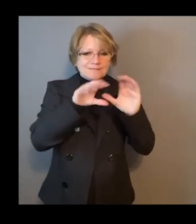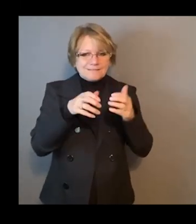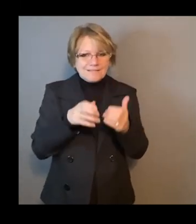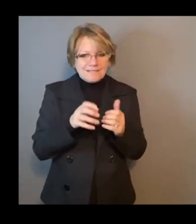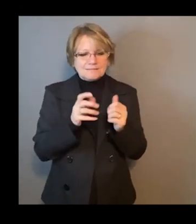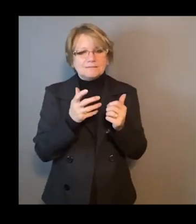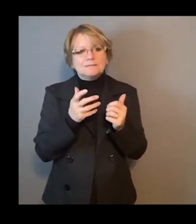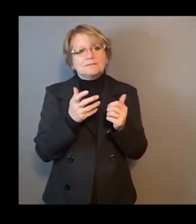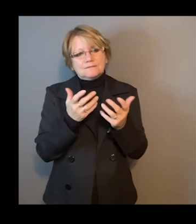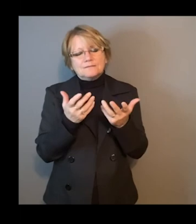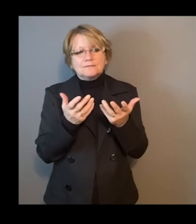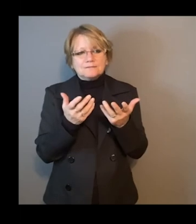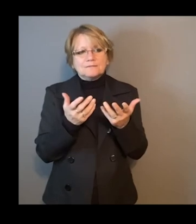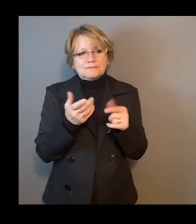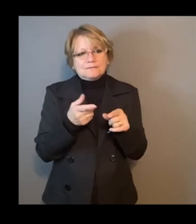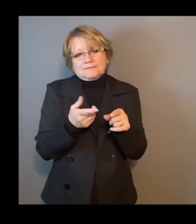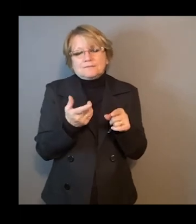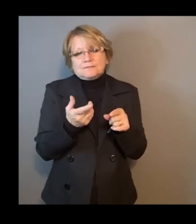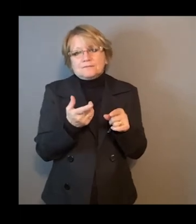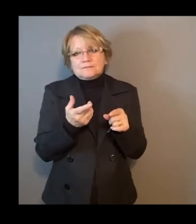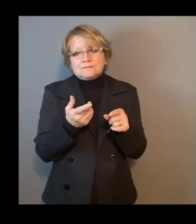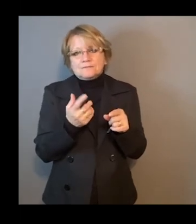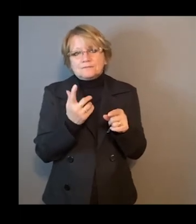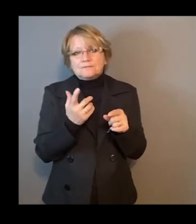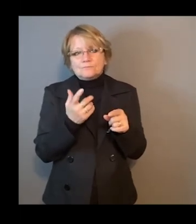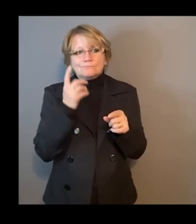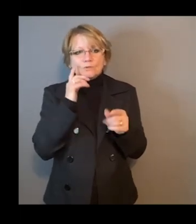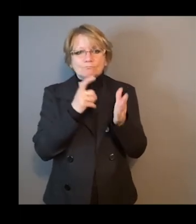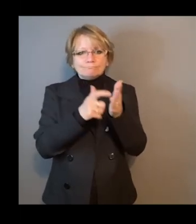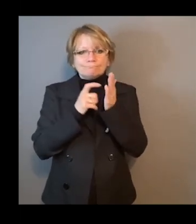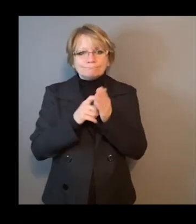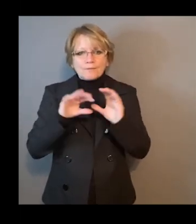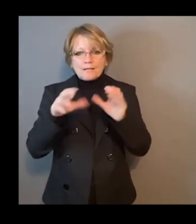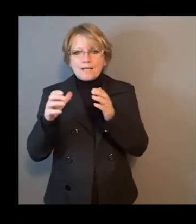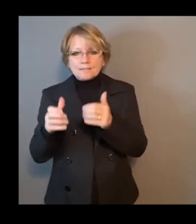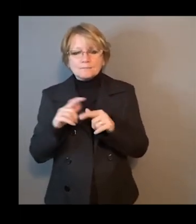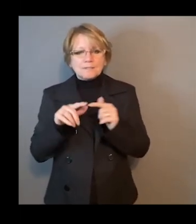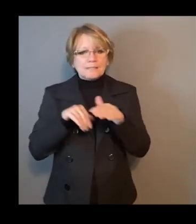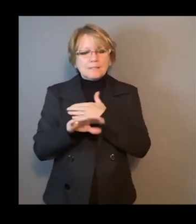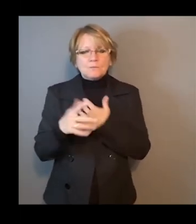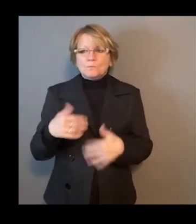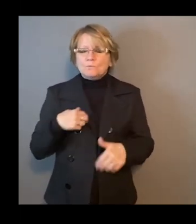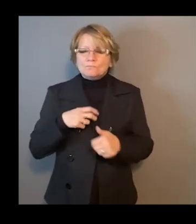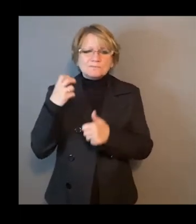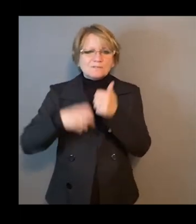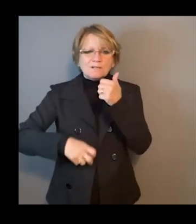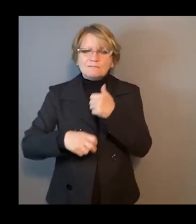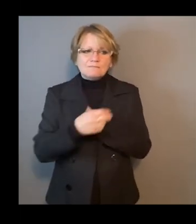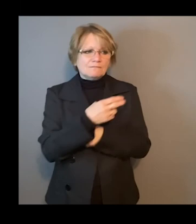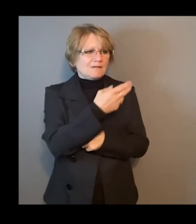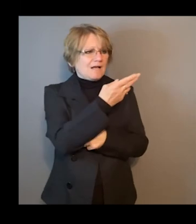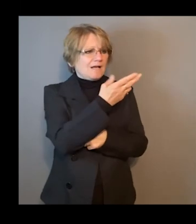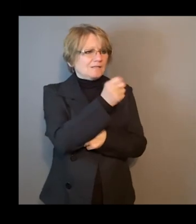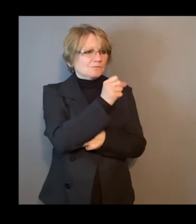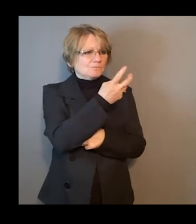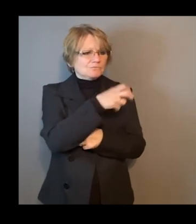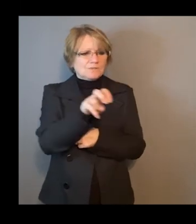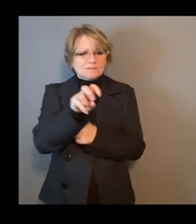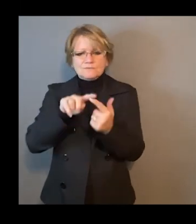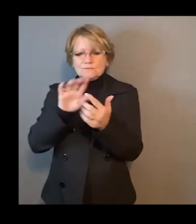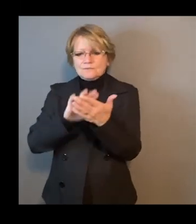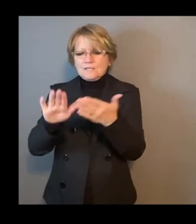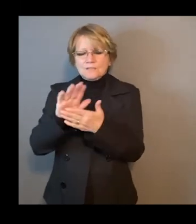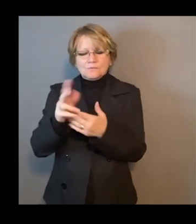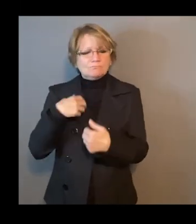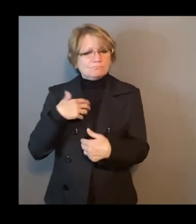be able to be in, you know, the class with everybody else. And it was just tough, man. Like just making that transition is tough. And I feel